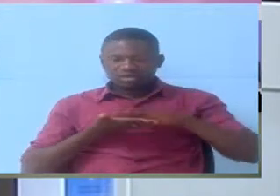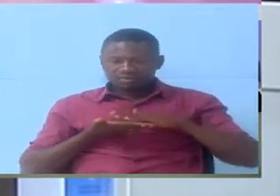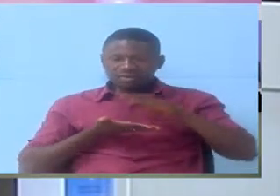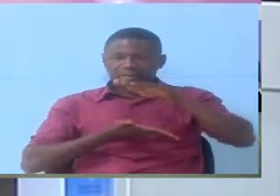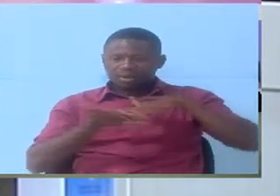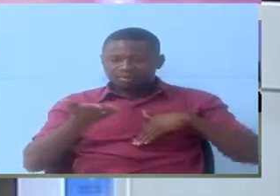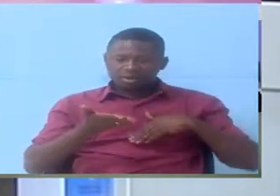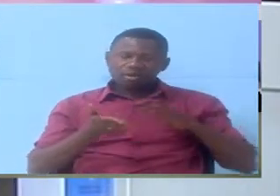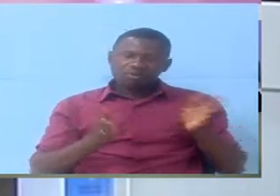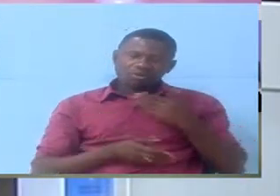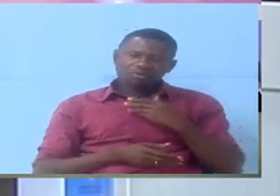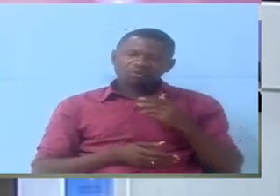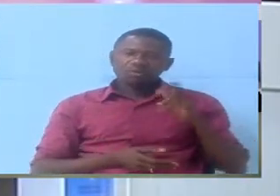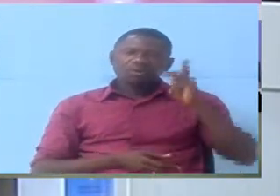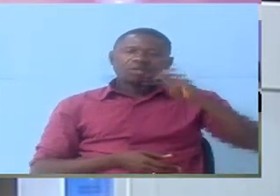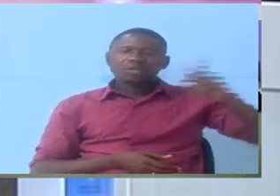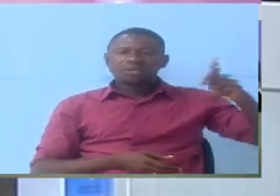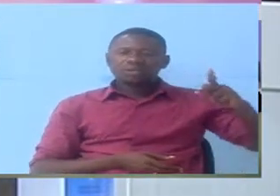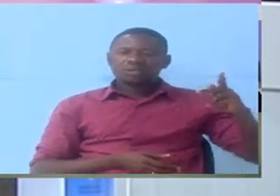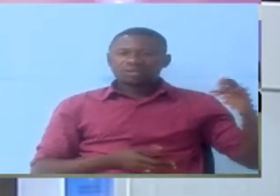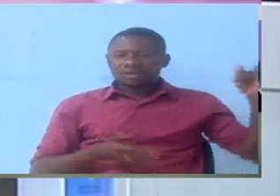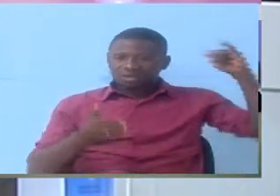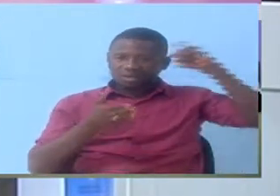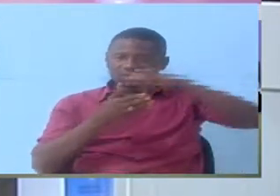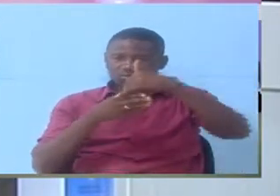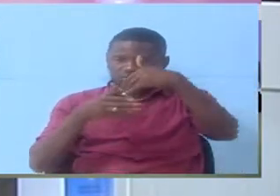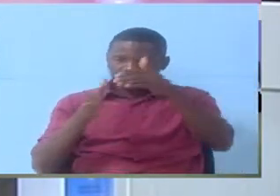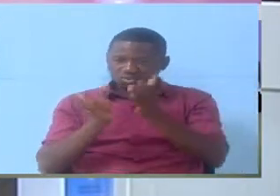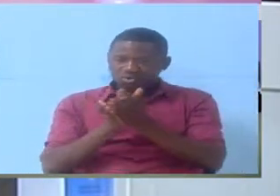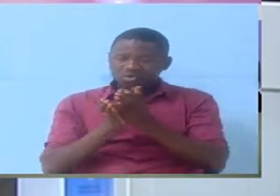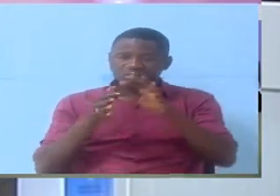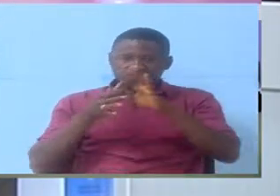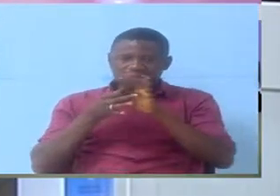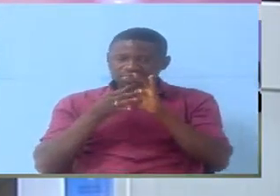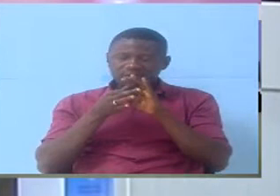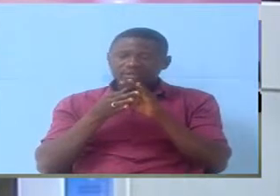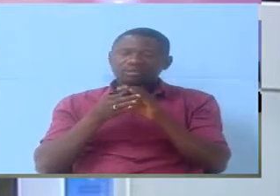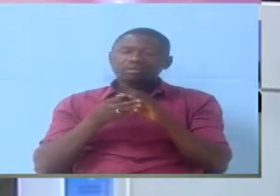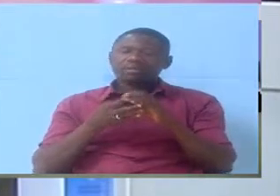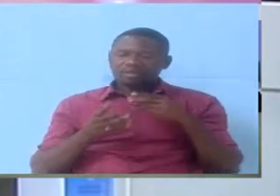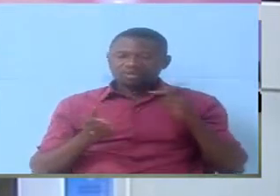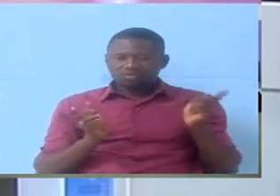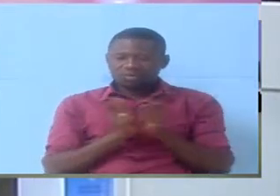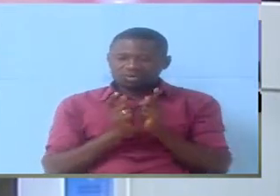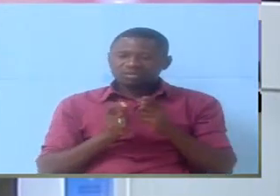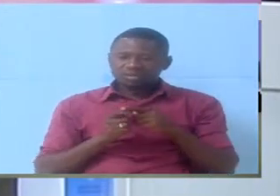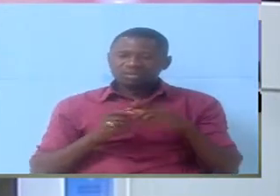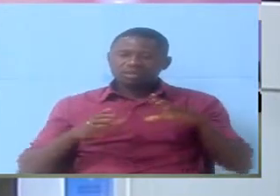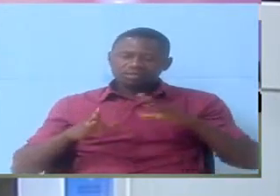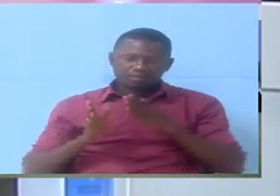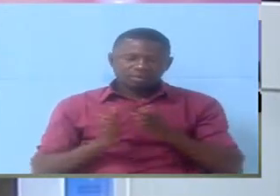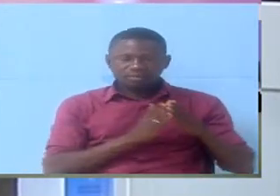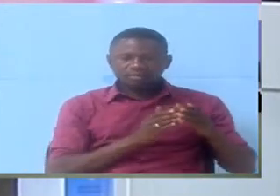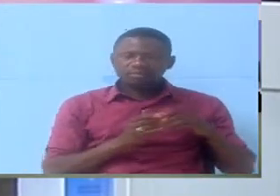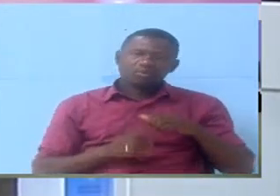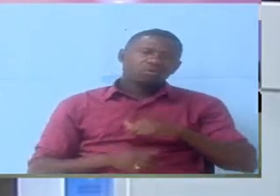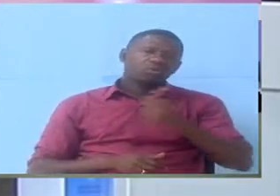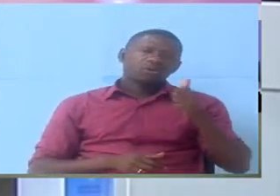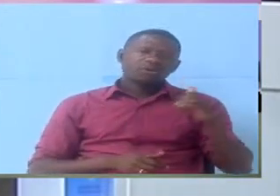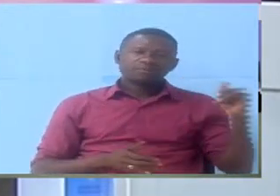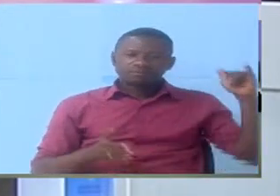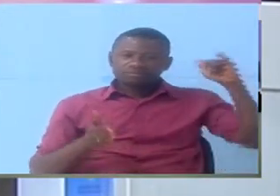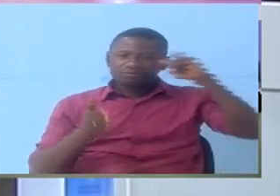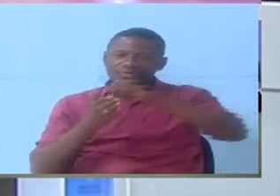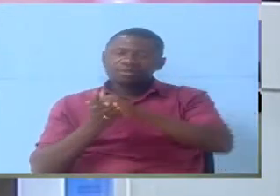Data Kenya kuluntila loku bunda la kote ke. I gave it to them. Nadila. They scheduled me for an other flight. Yen nata parendi kuluntila dola. I arrived